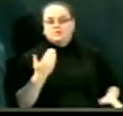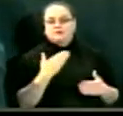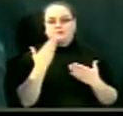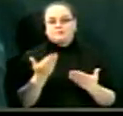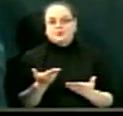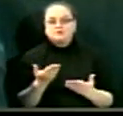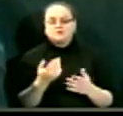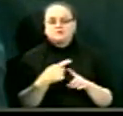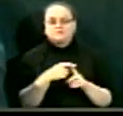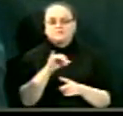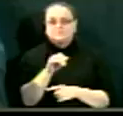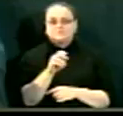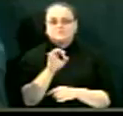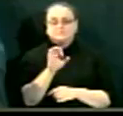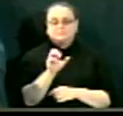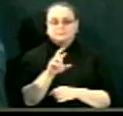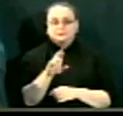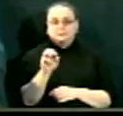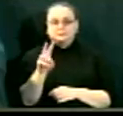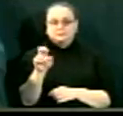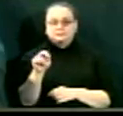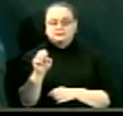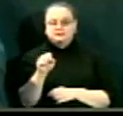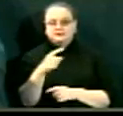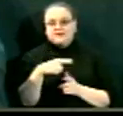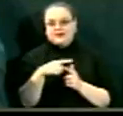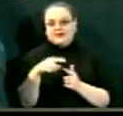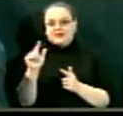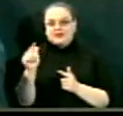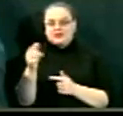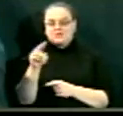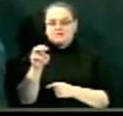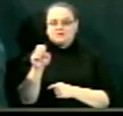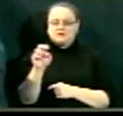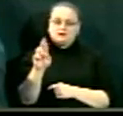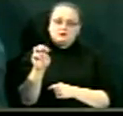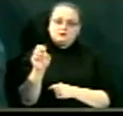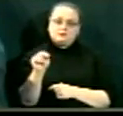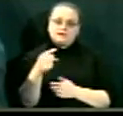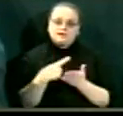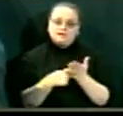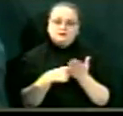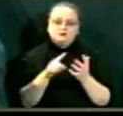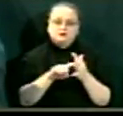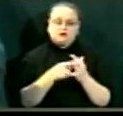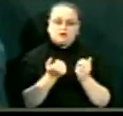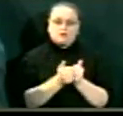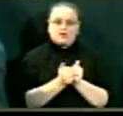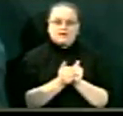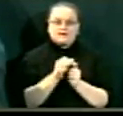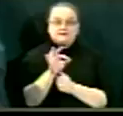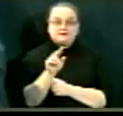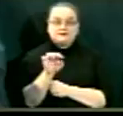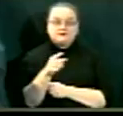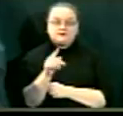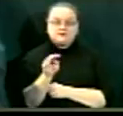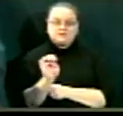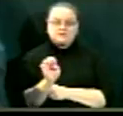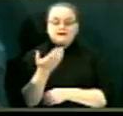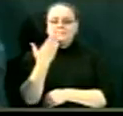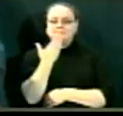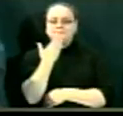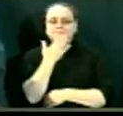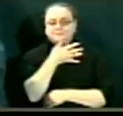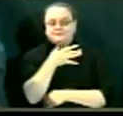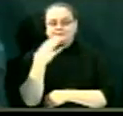floor by Jennifer Owens, seconded by Tony Norman, and discussion will start with Ms. Fugit. Thank you,